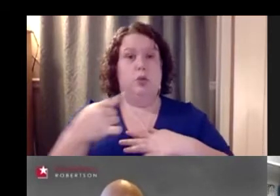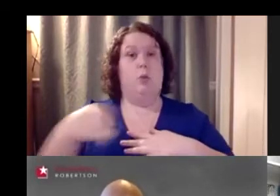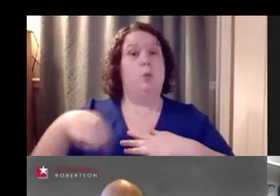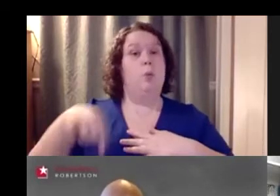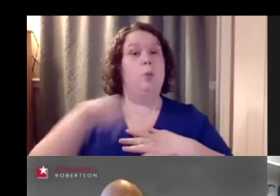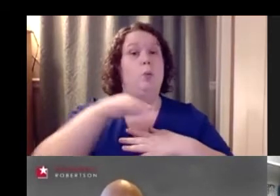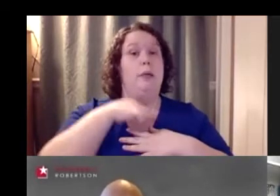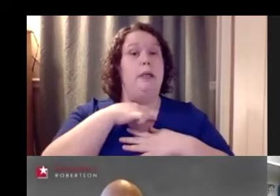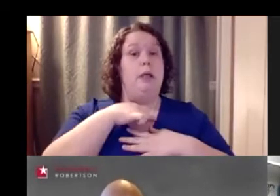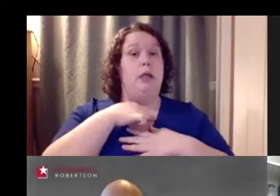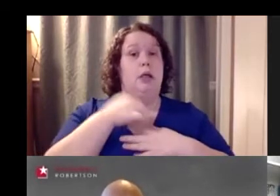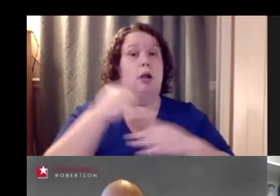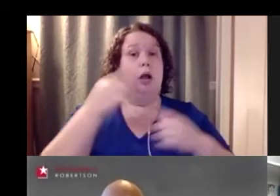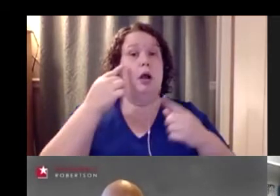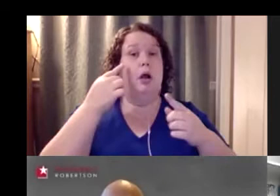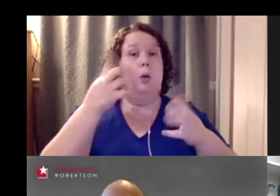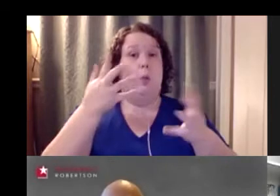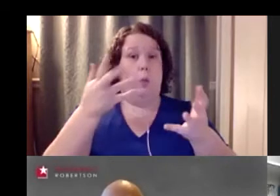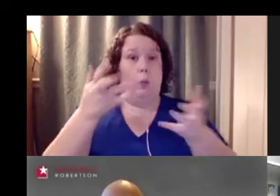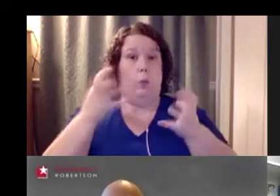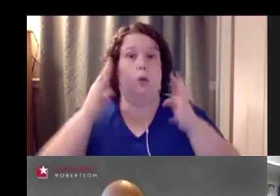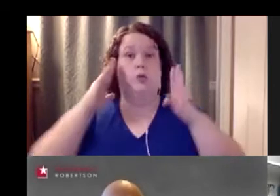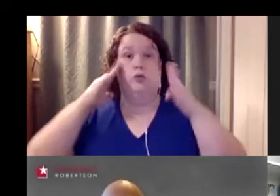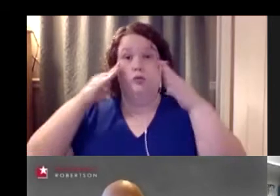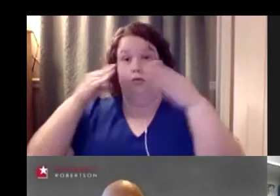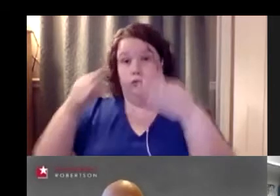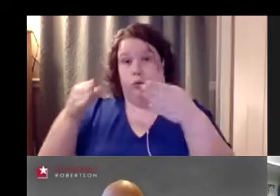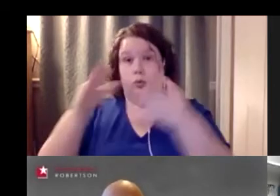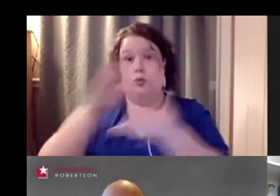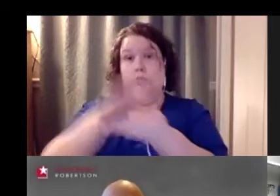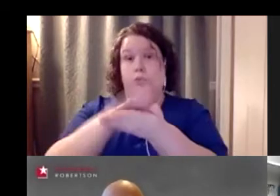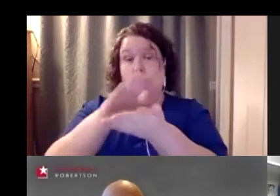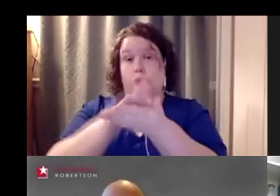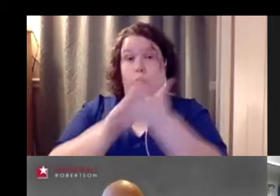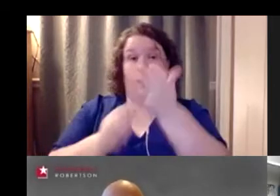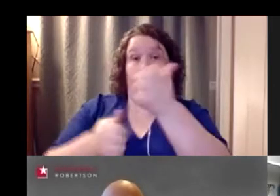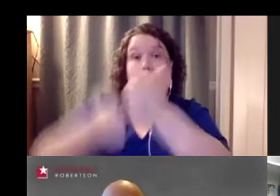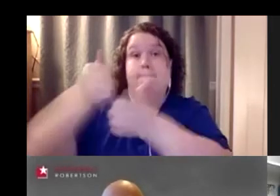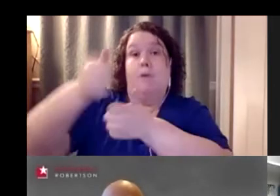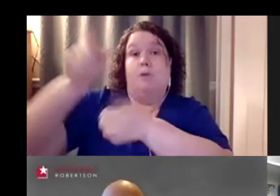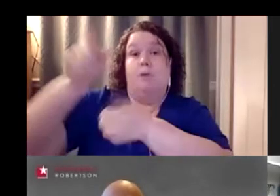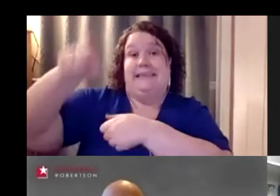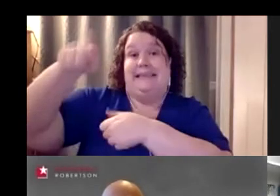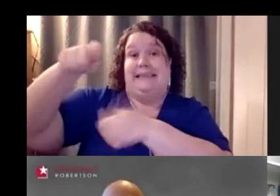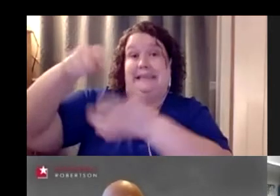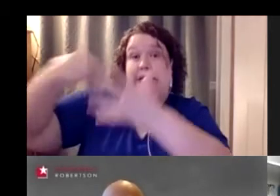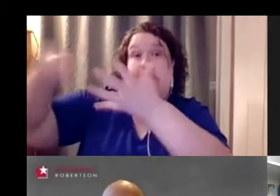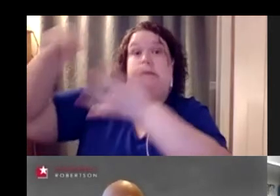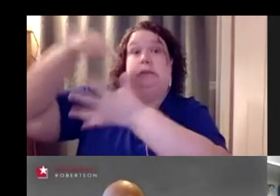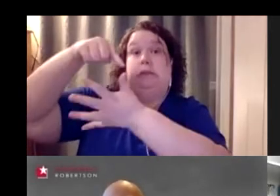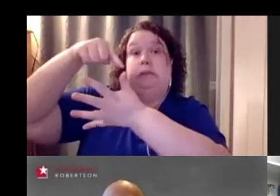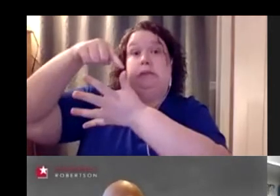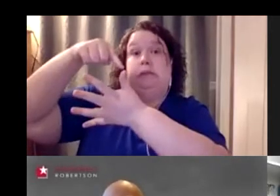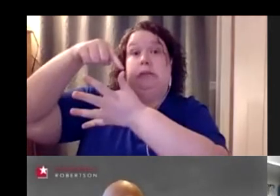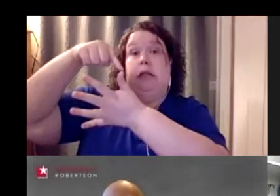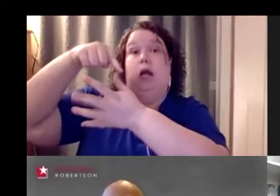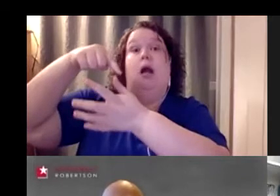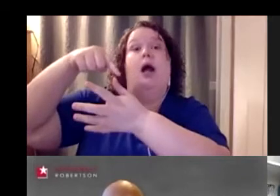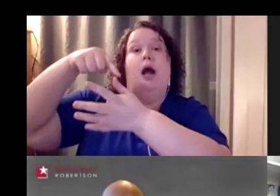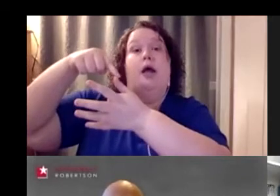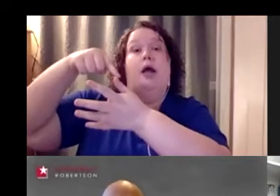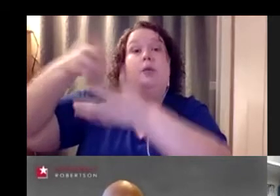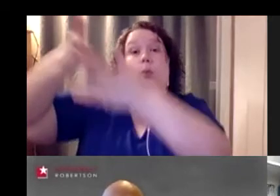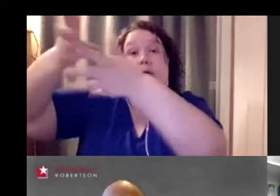we want to focus on the schools that have the greatest need first, and then come back to the schools that are in less